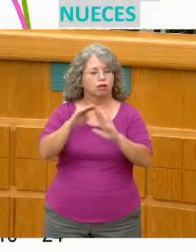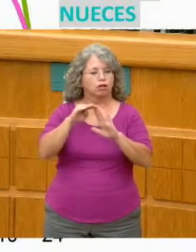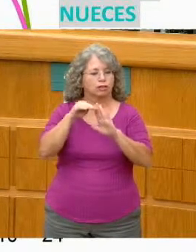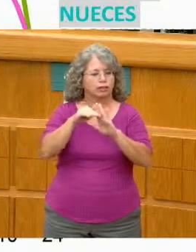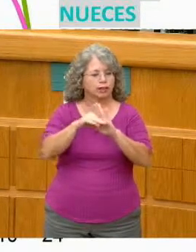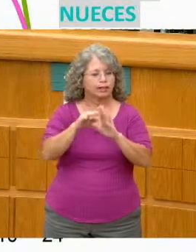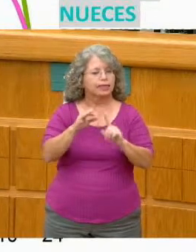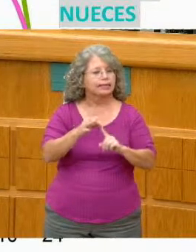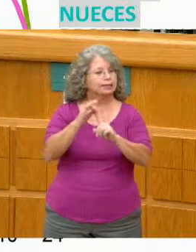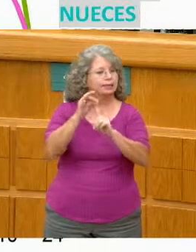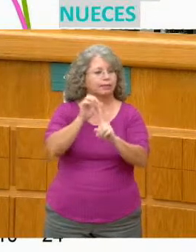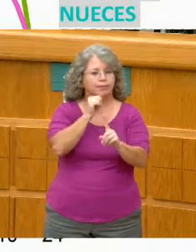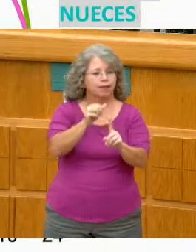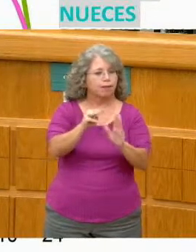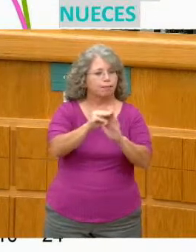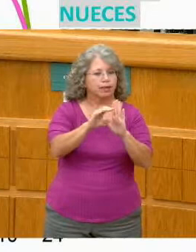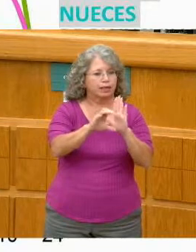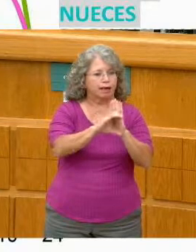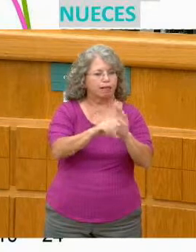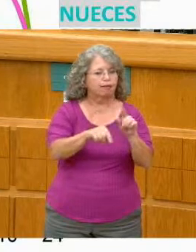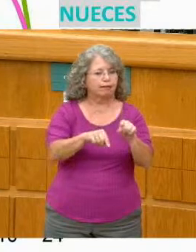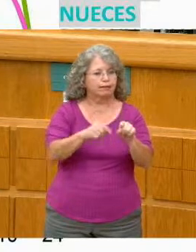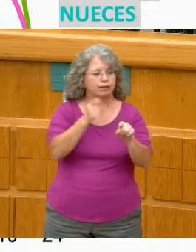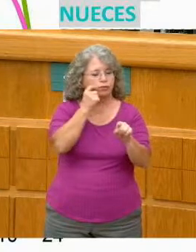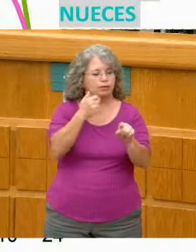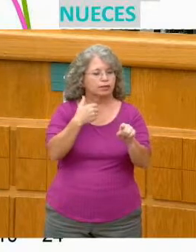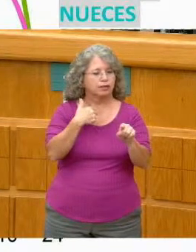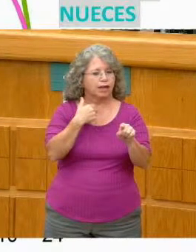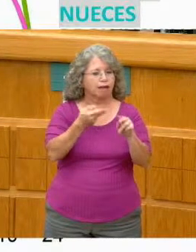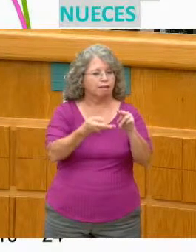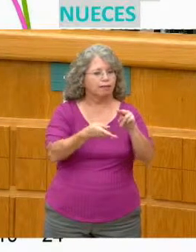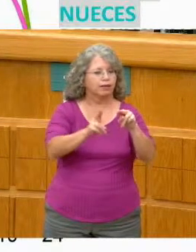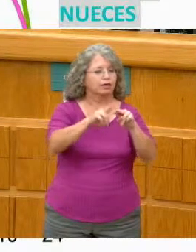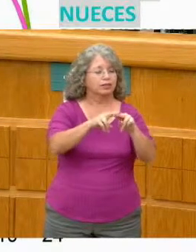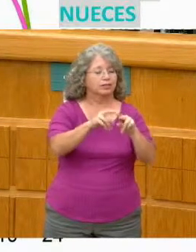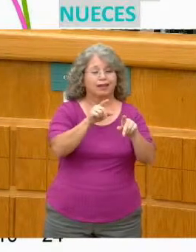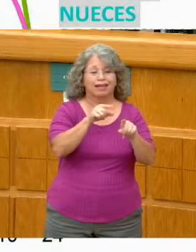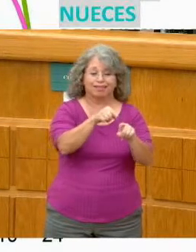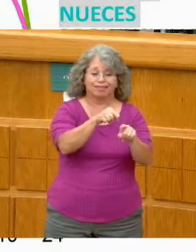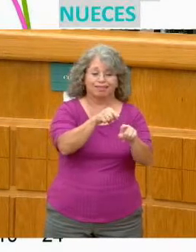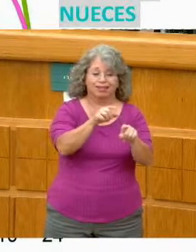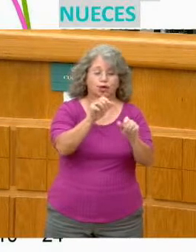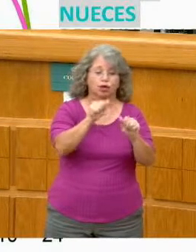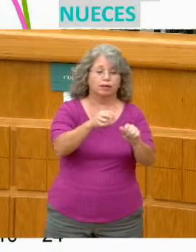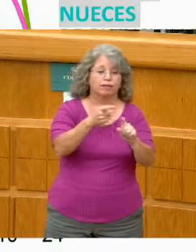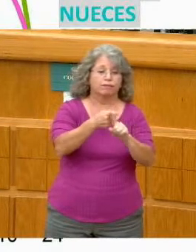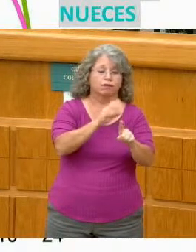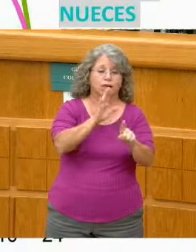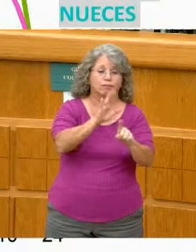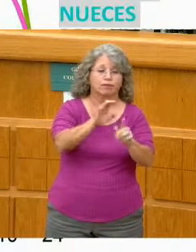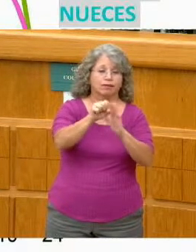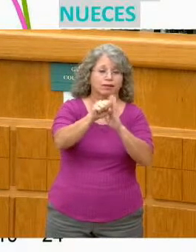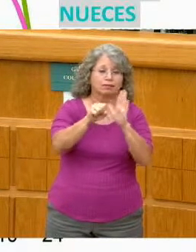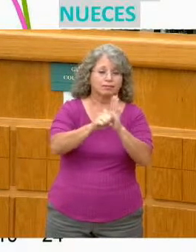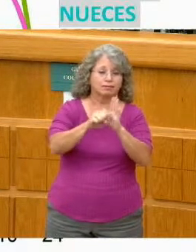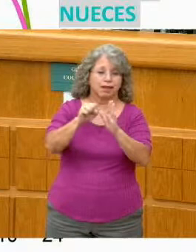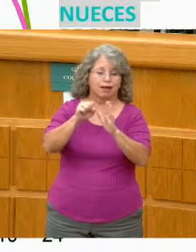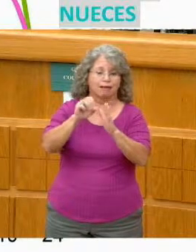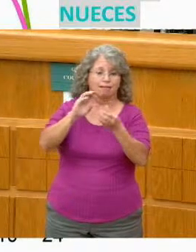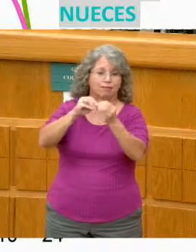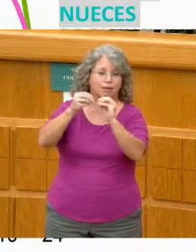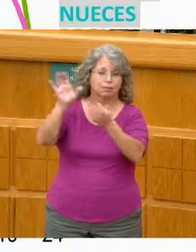a decline, except for McAllen, which recently has an uptick. This could be from data dumps. We are not able